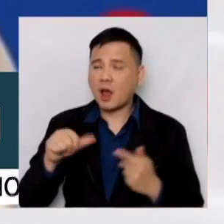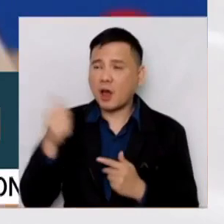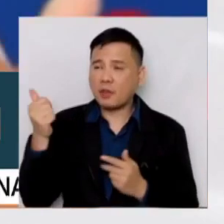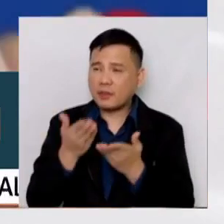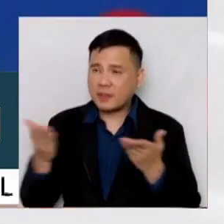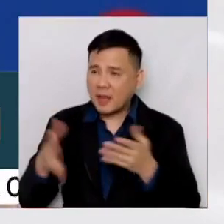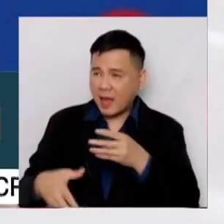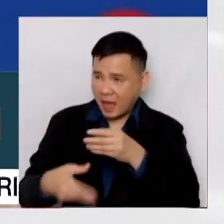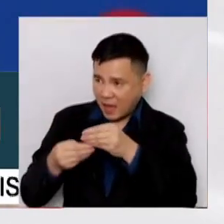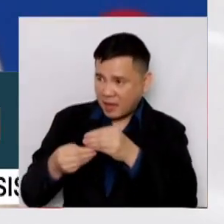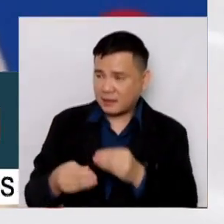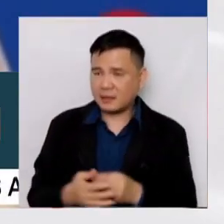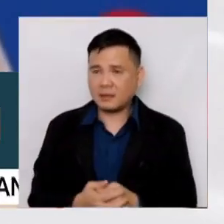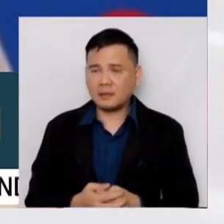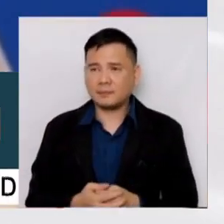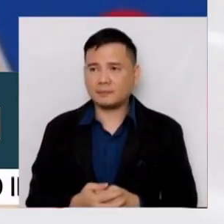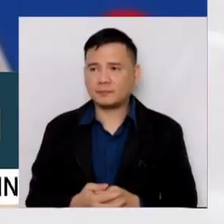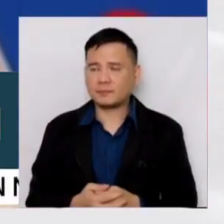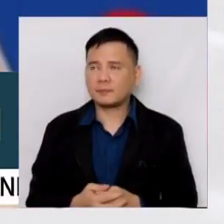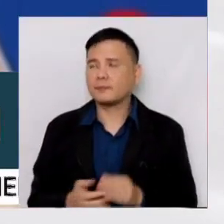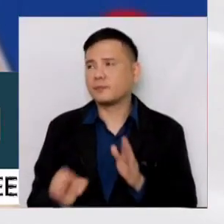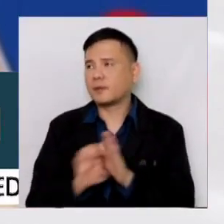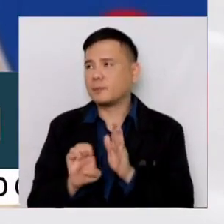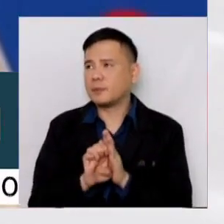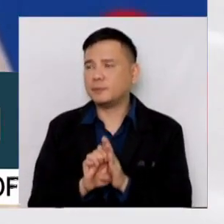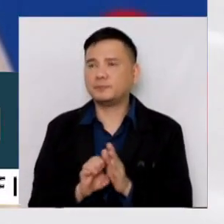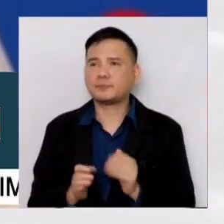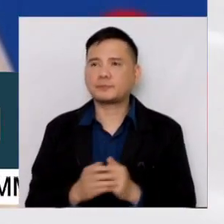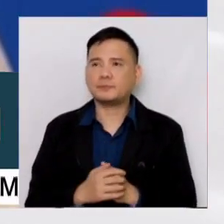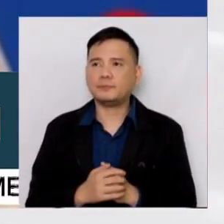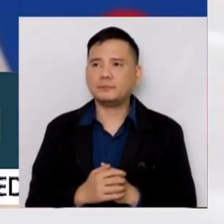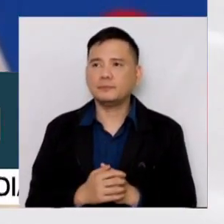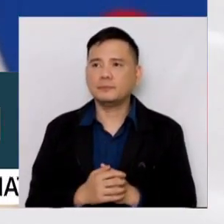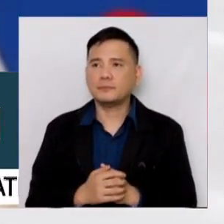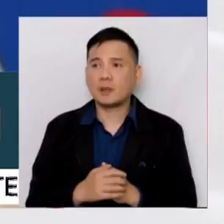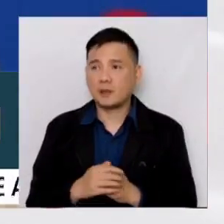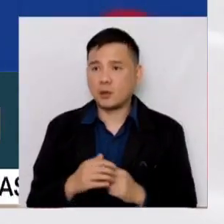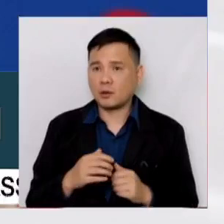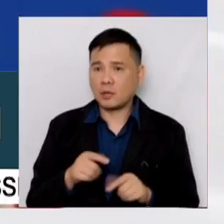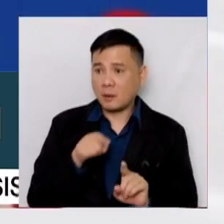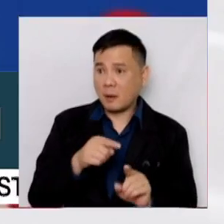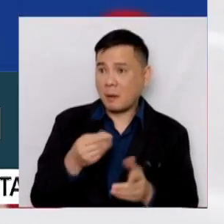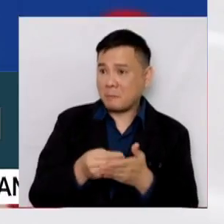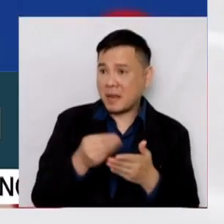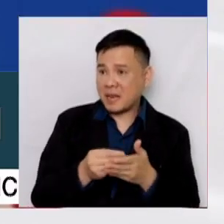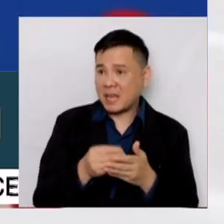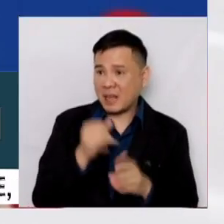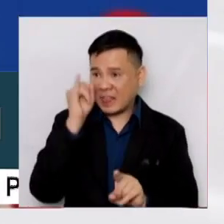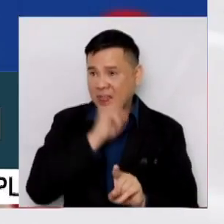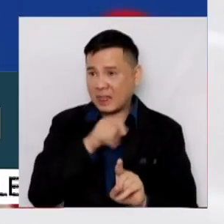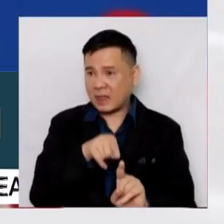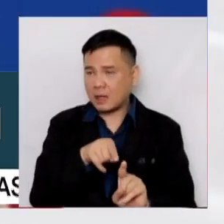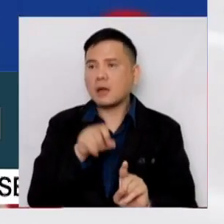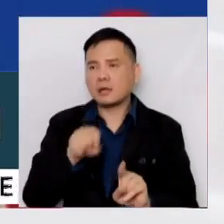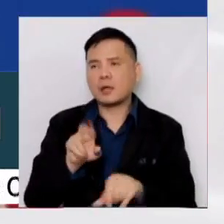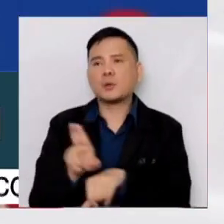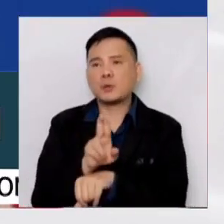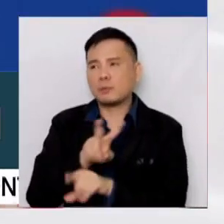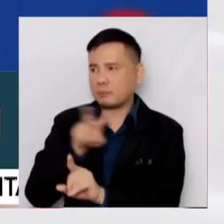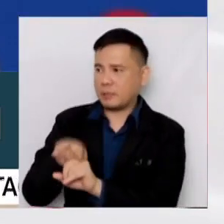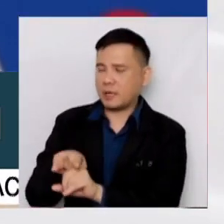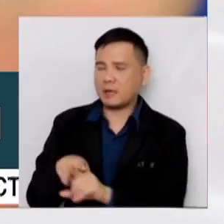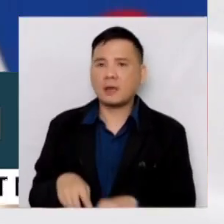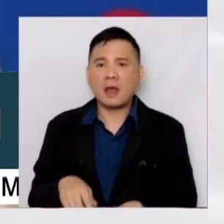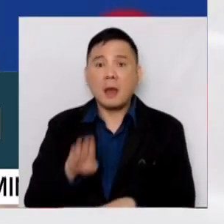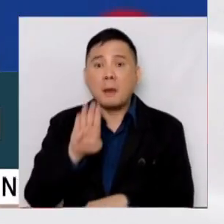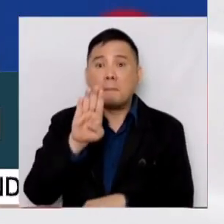add. But the other thing that other source for the sovereign wealth fund would be the underspent monies. That, like, for example, there are billions that are underspent and